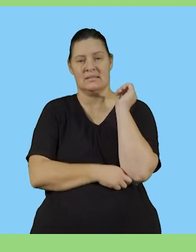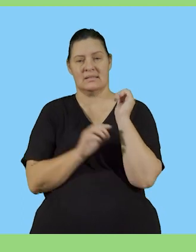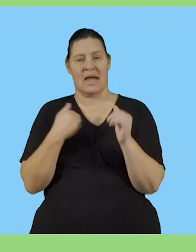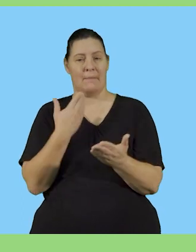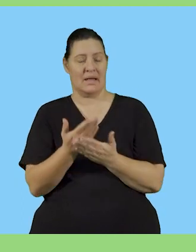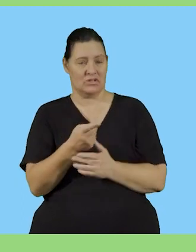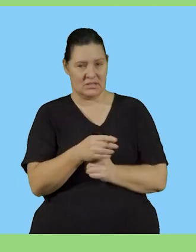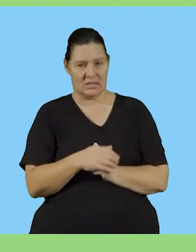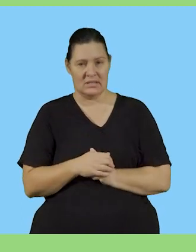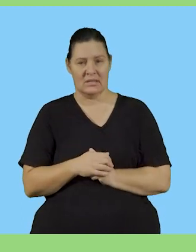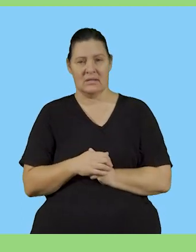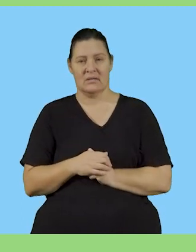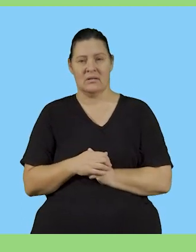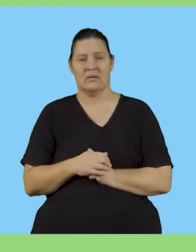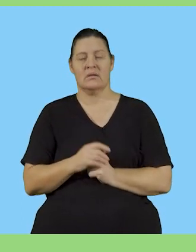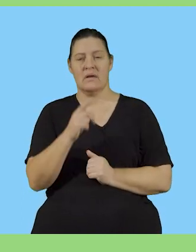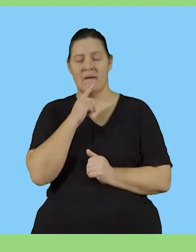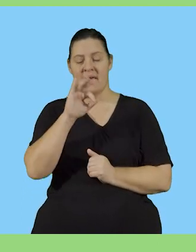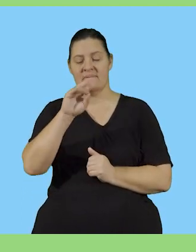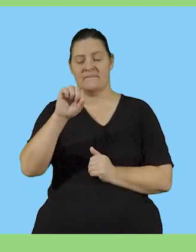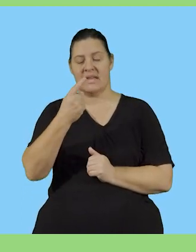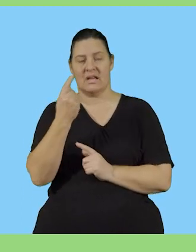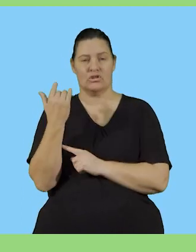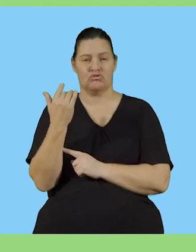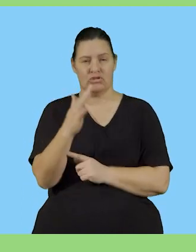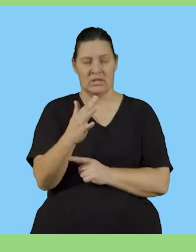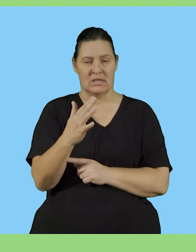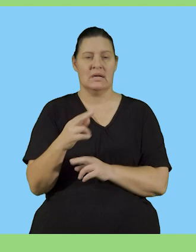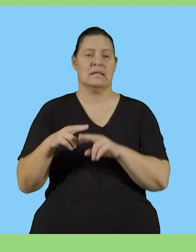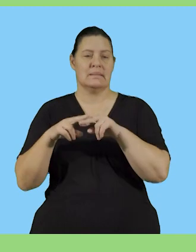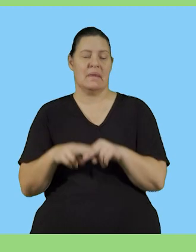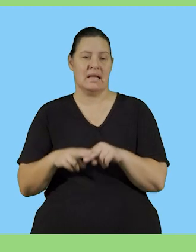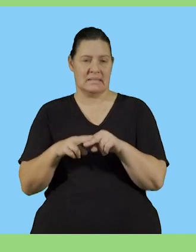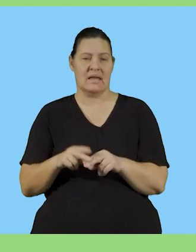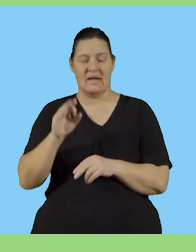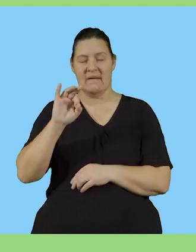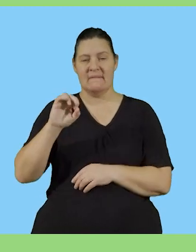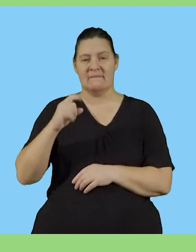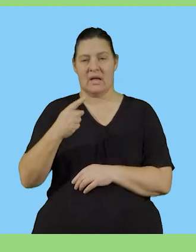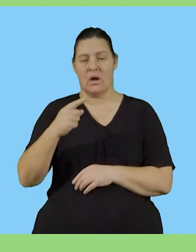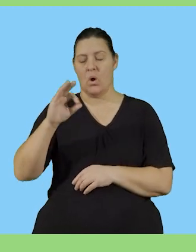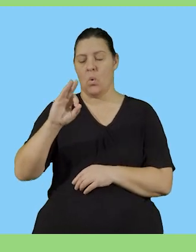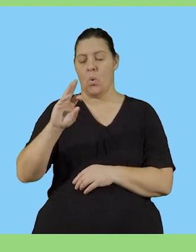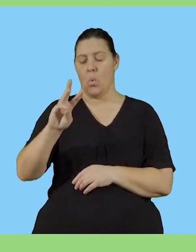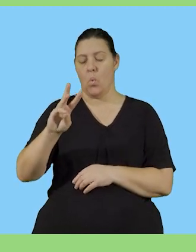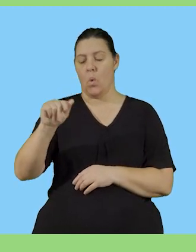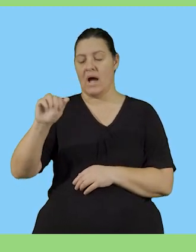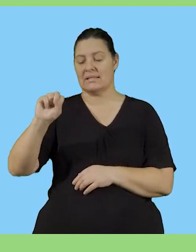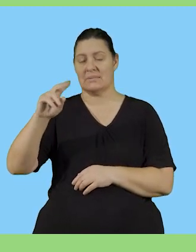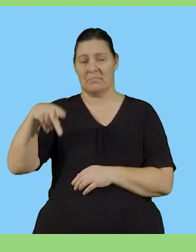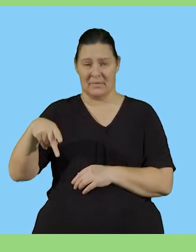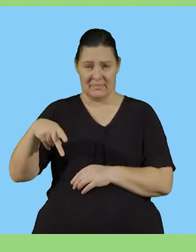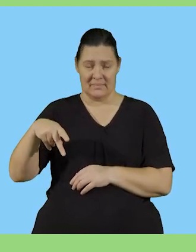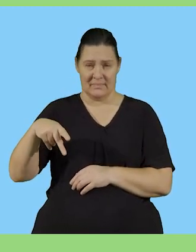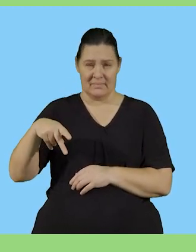last application question. Here a fig tree relies on the fig wasp.